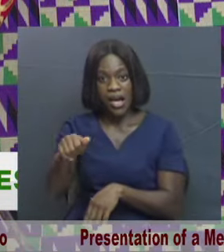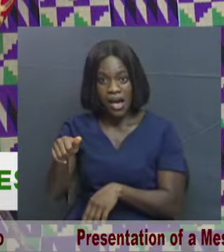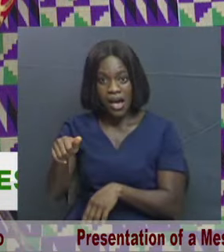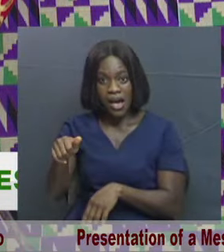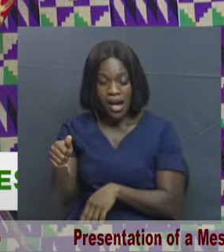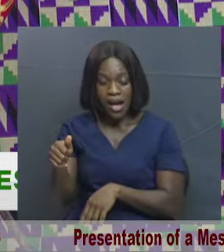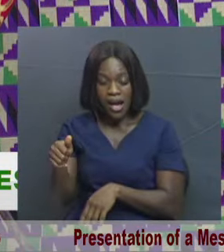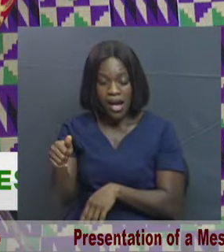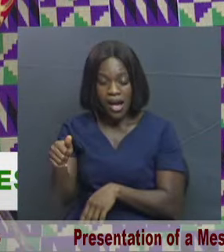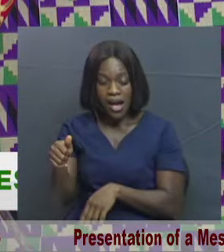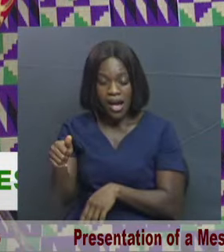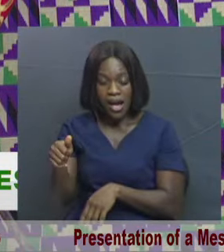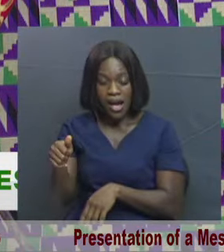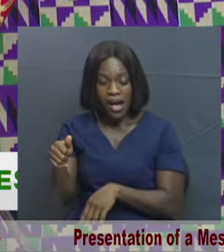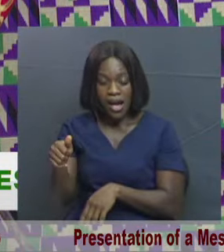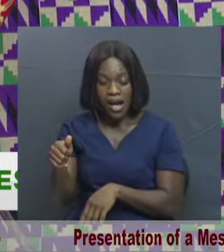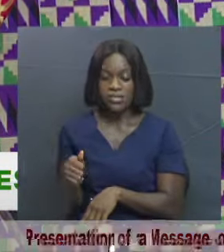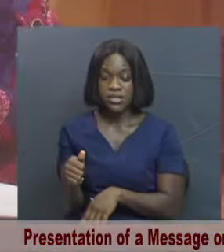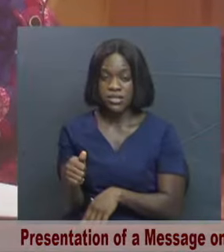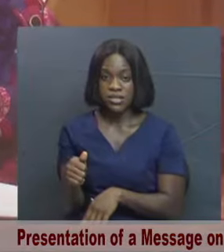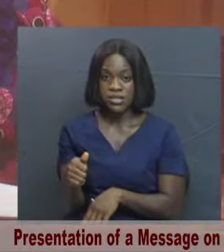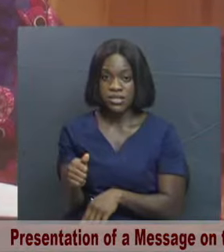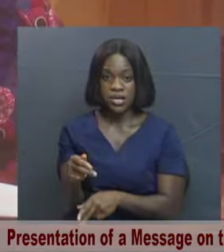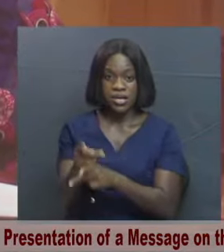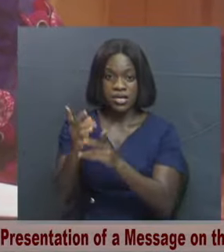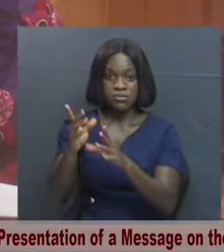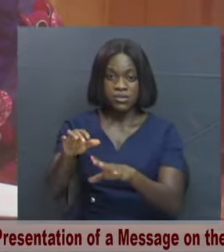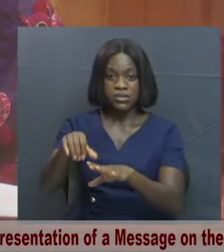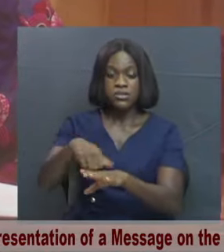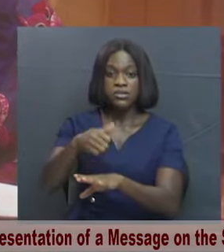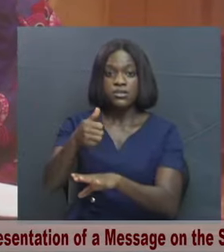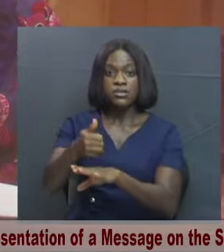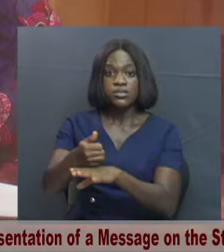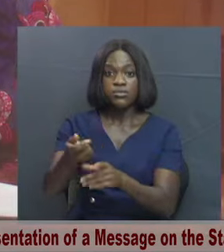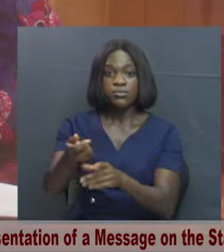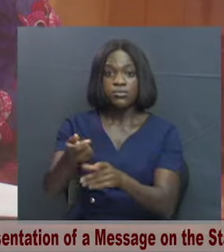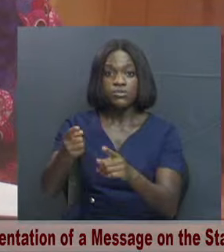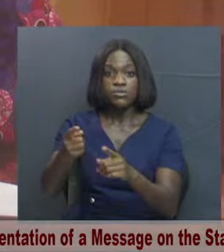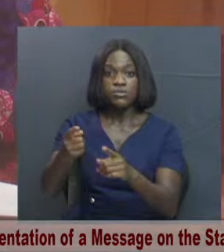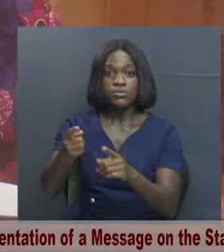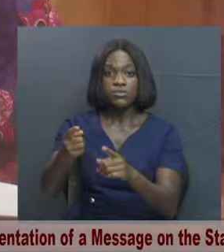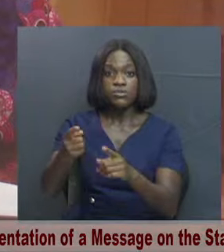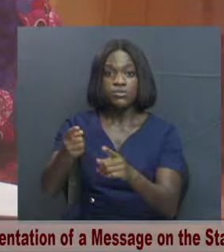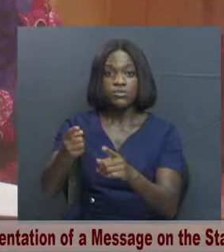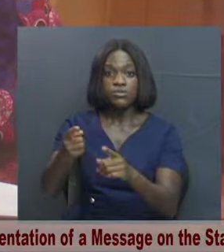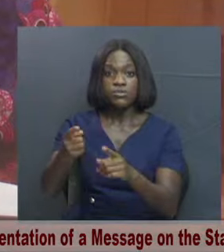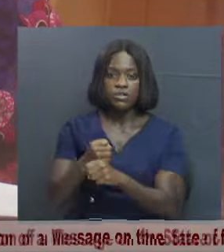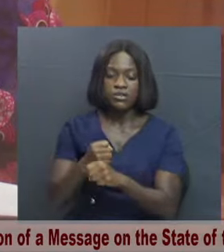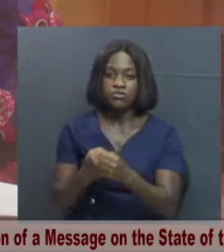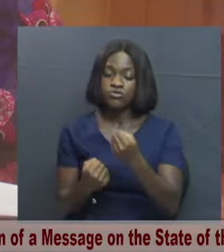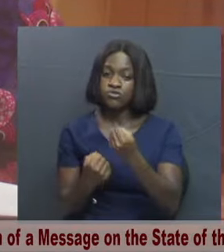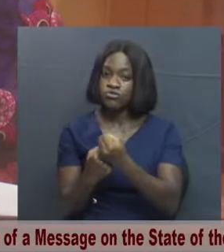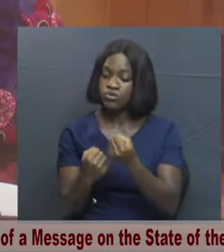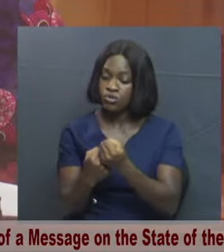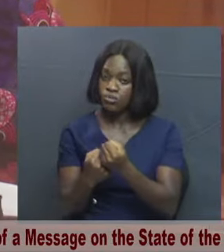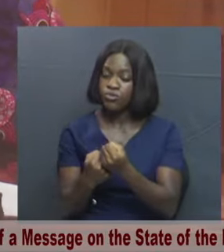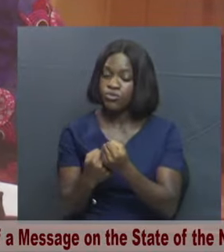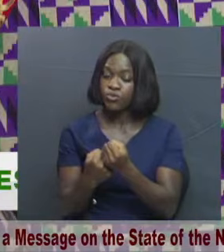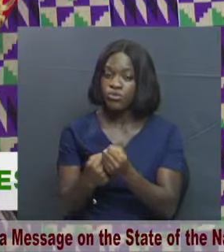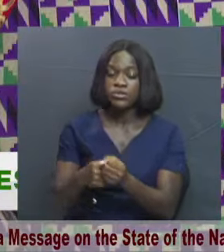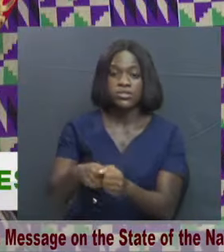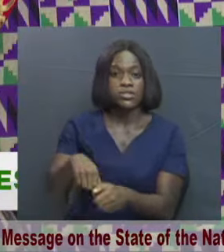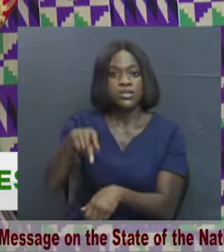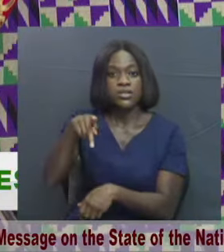dispensers will be installed by September this year to help optimize the distribution of premixed